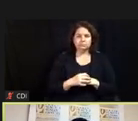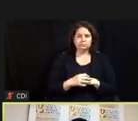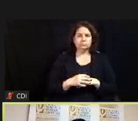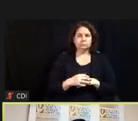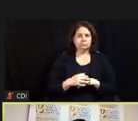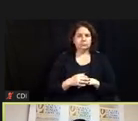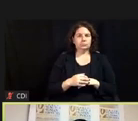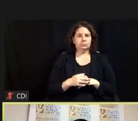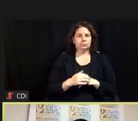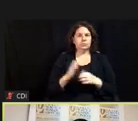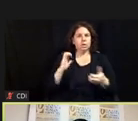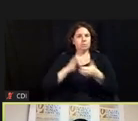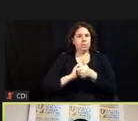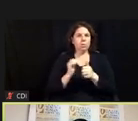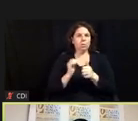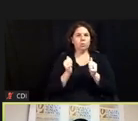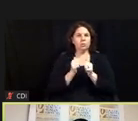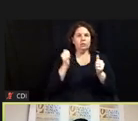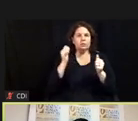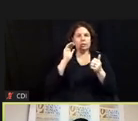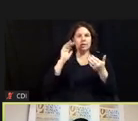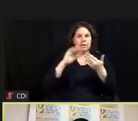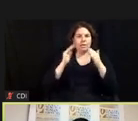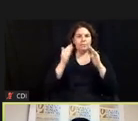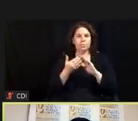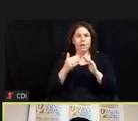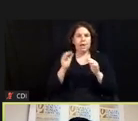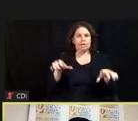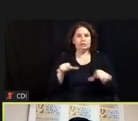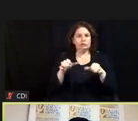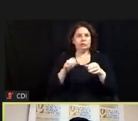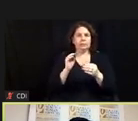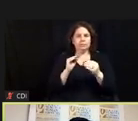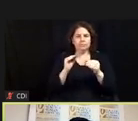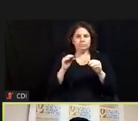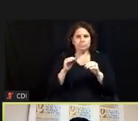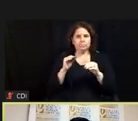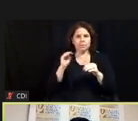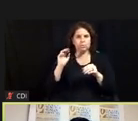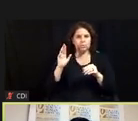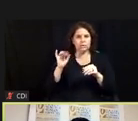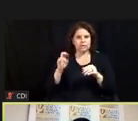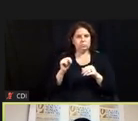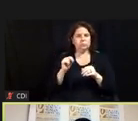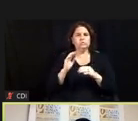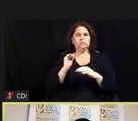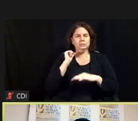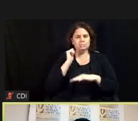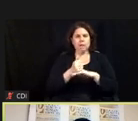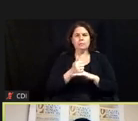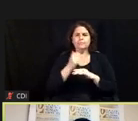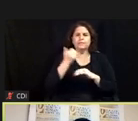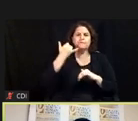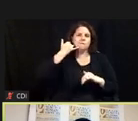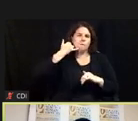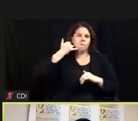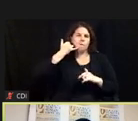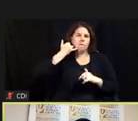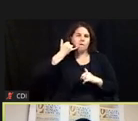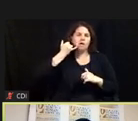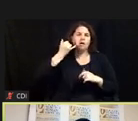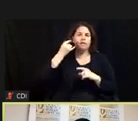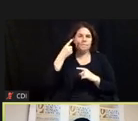Marin to establish a Spanish peer warm line, and they continue to support the community